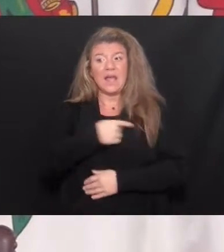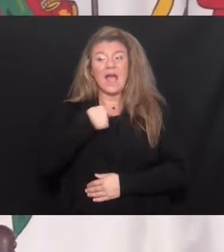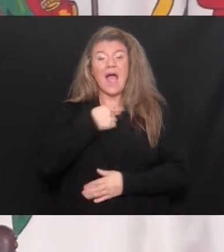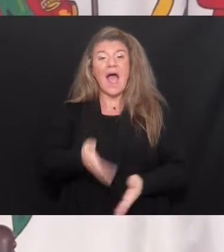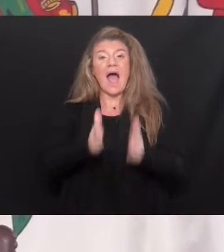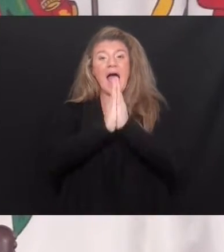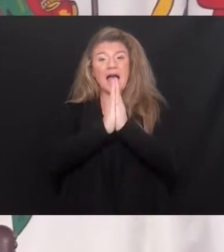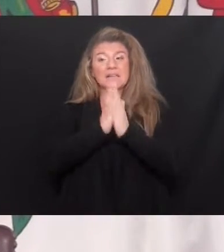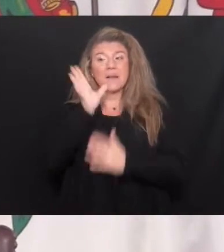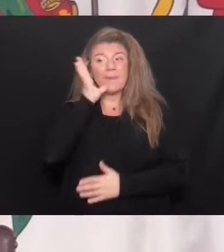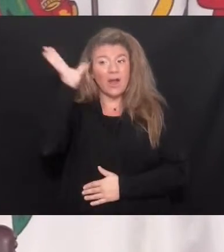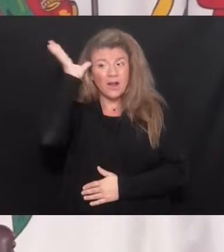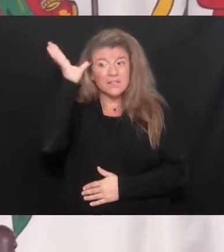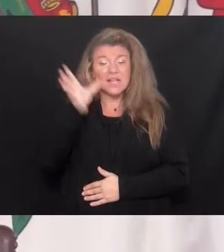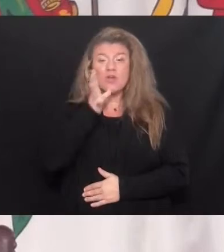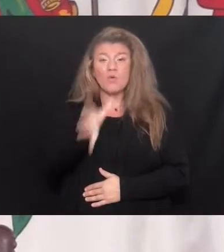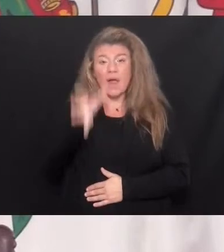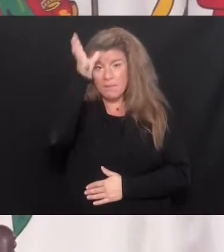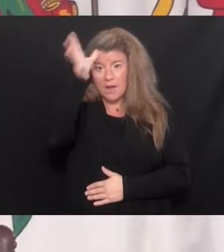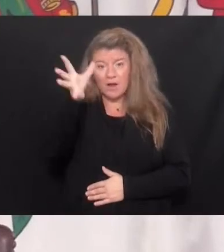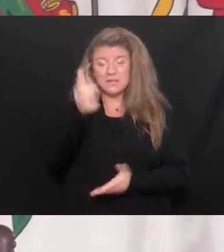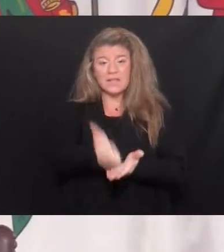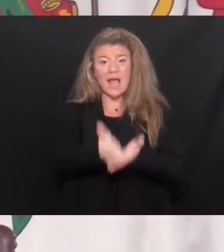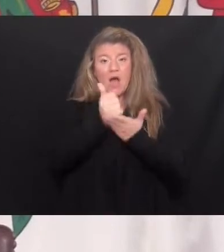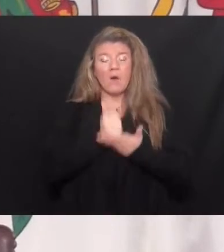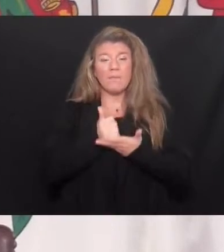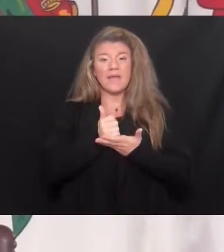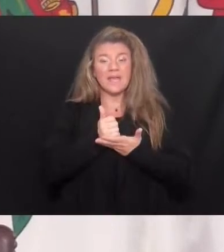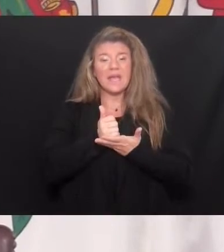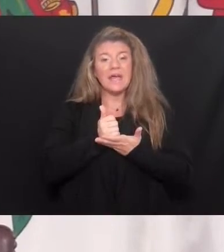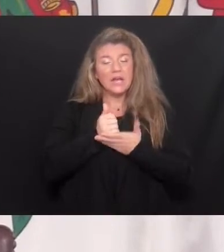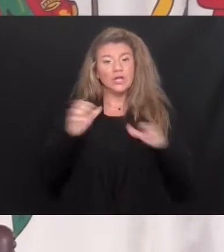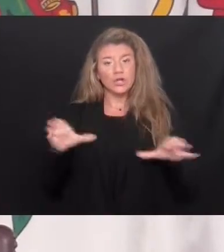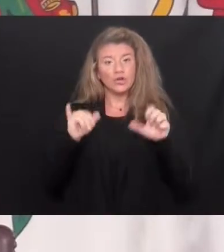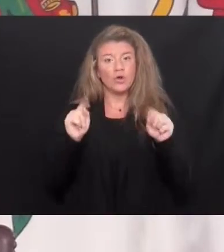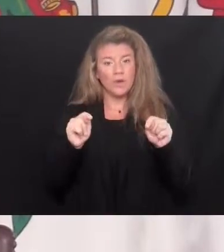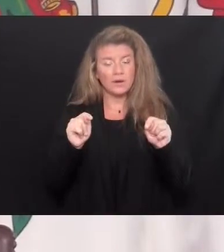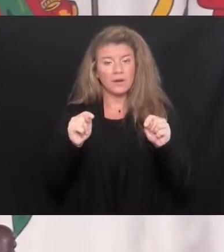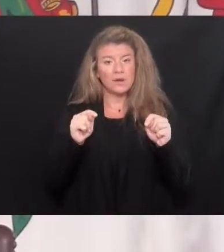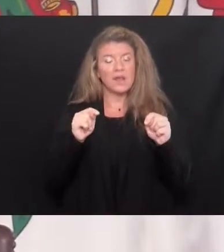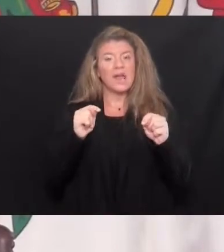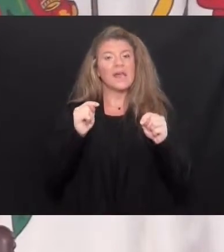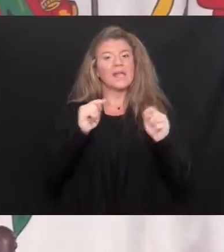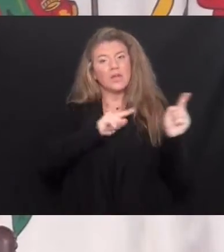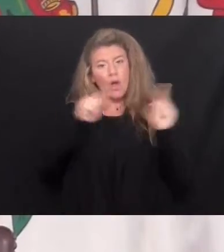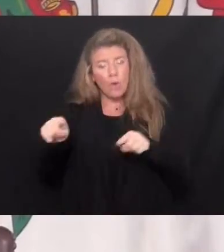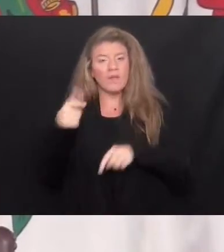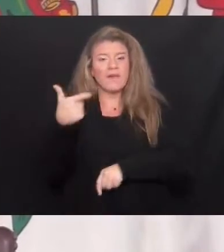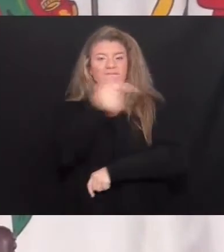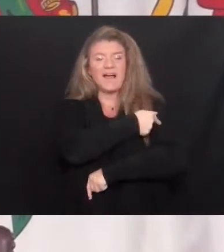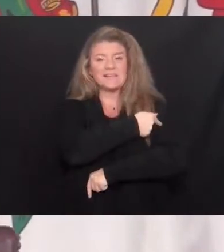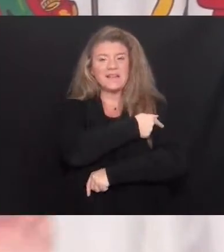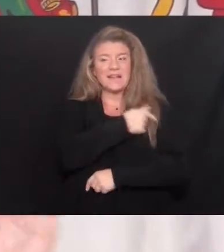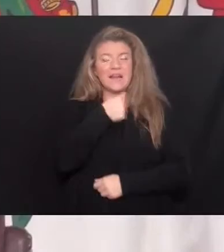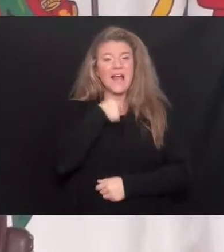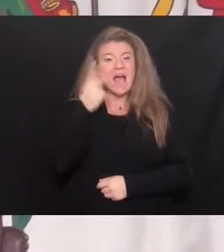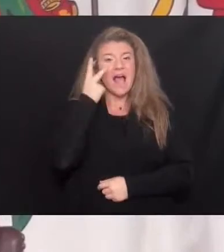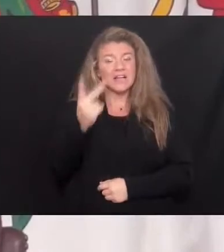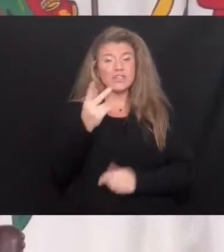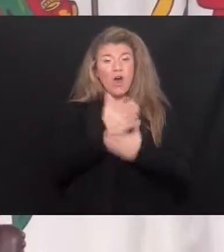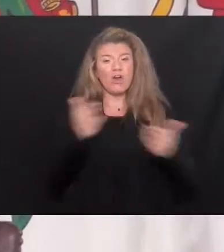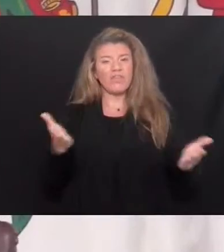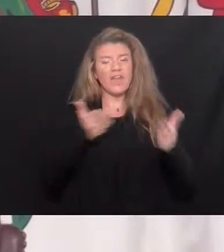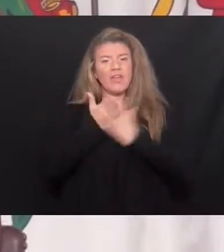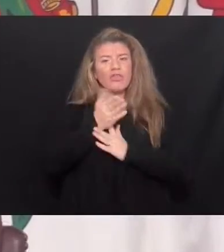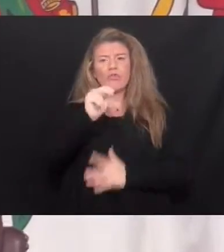ask our parents and grandparents to help me get them across the finish line and get them vaccinated. I saw a thing, you know, it came across the news